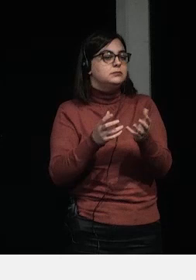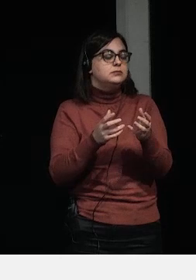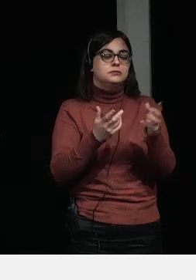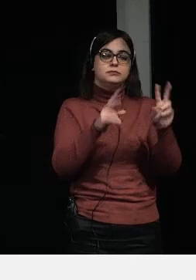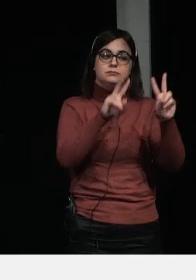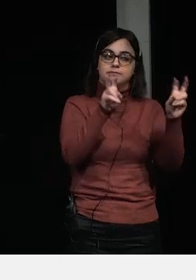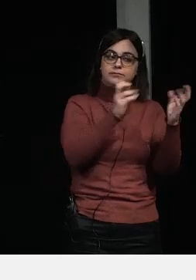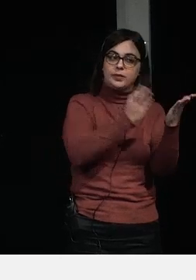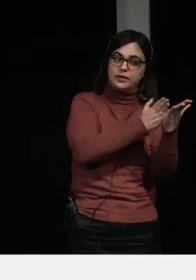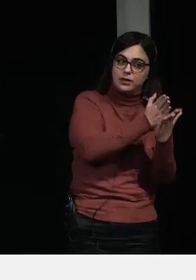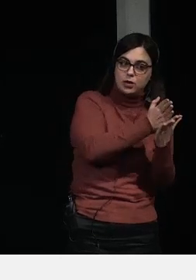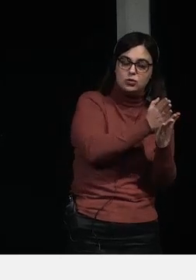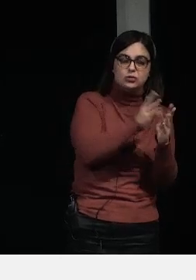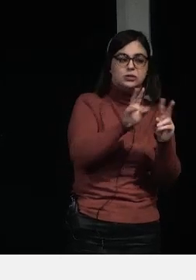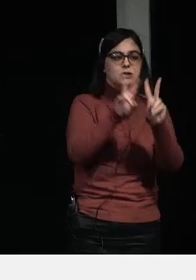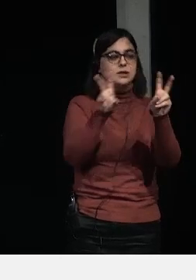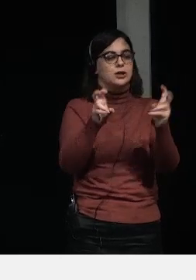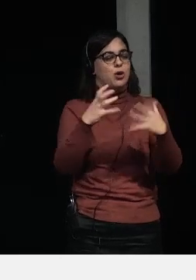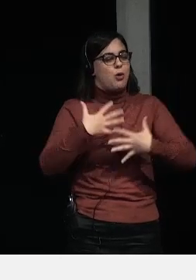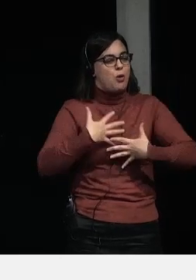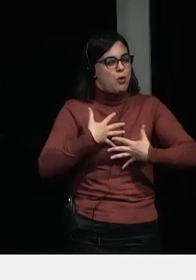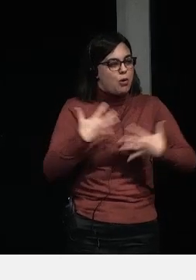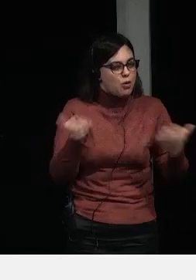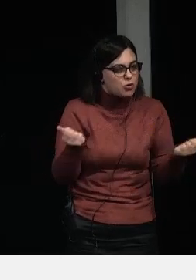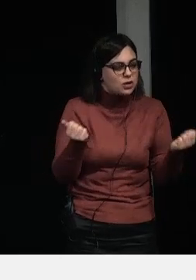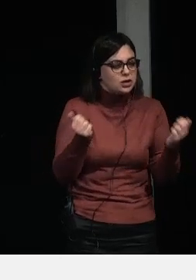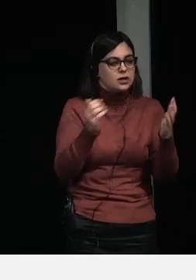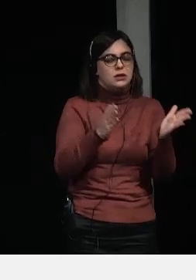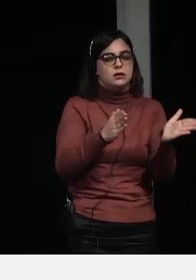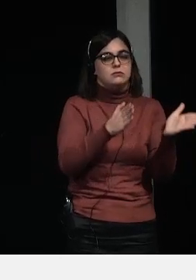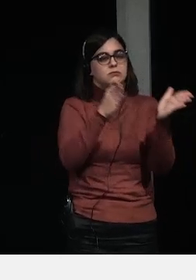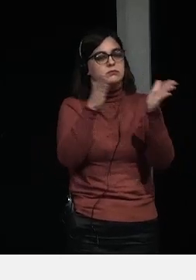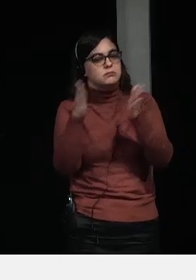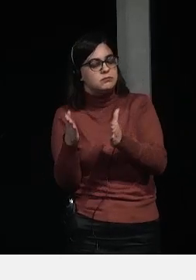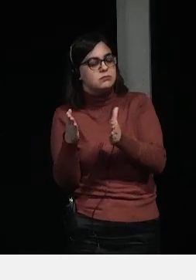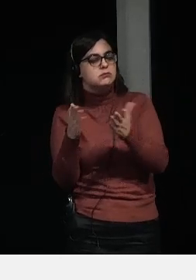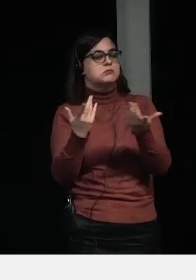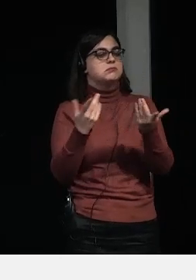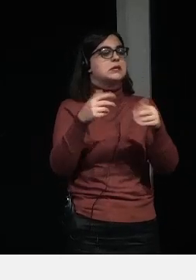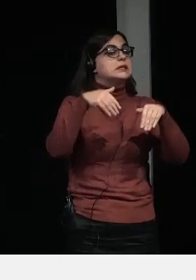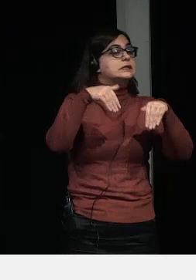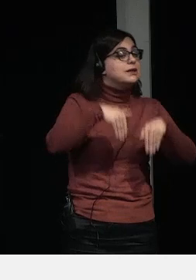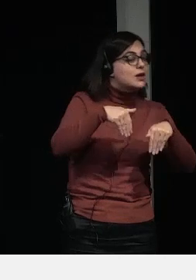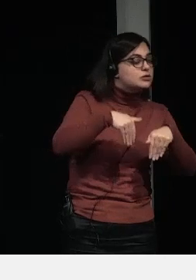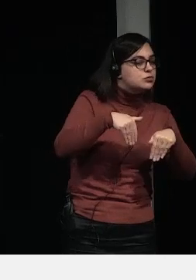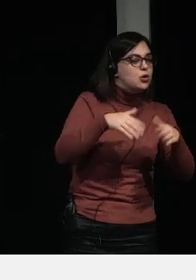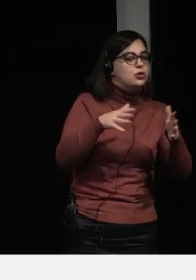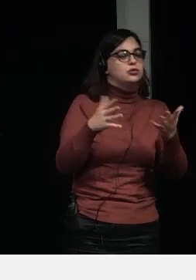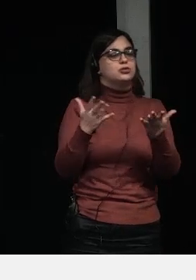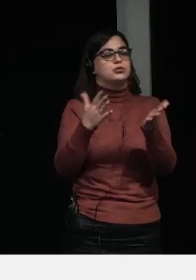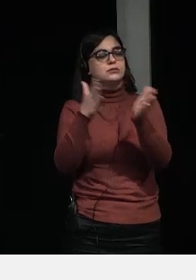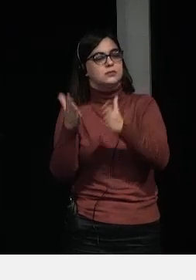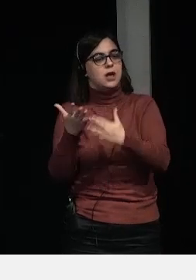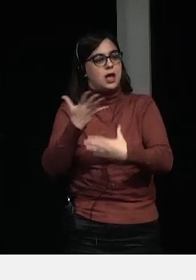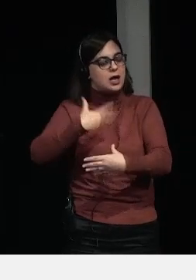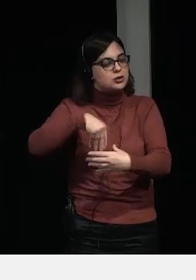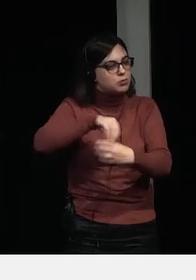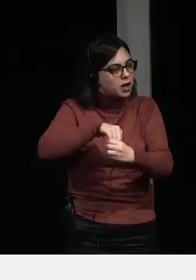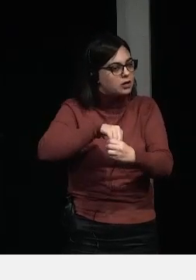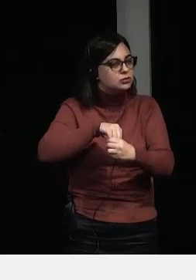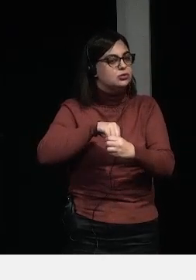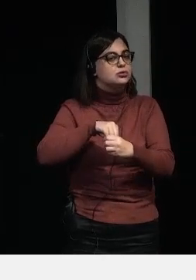respect, responsibilities, repair, and reintegration. Art shared with restorative justice the need